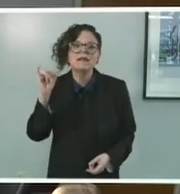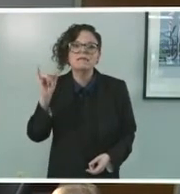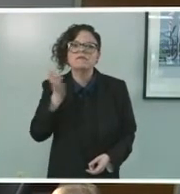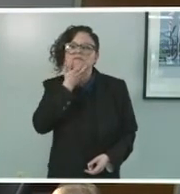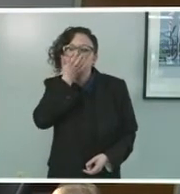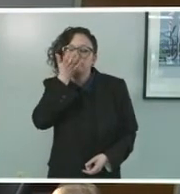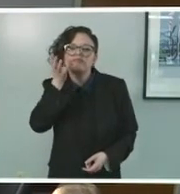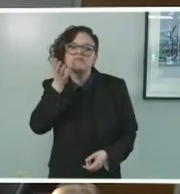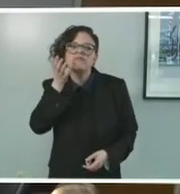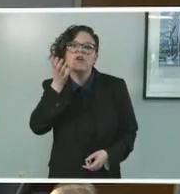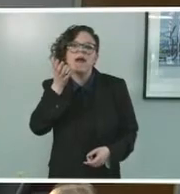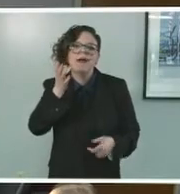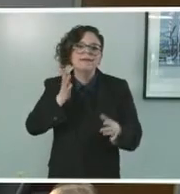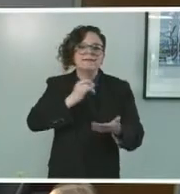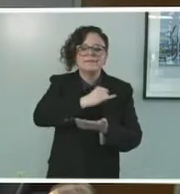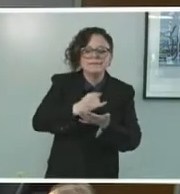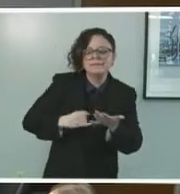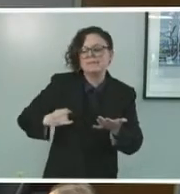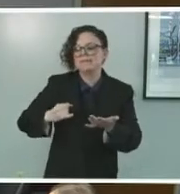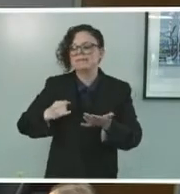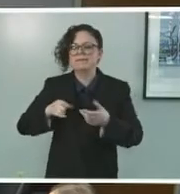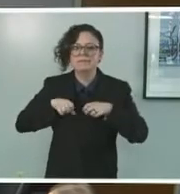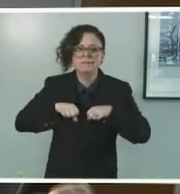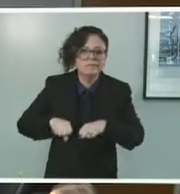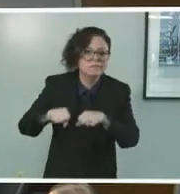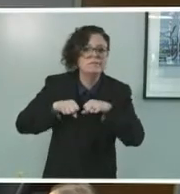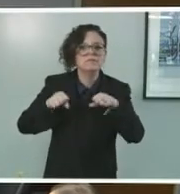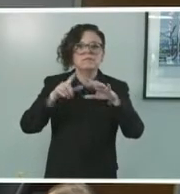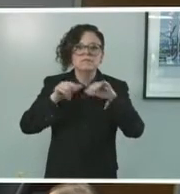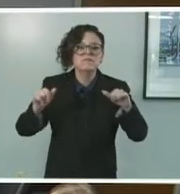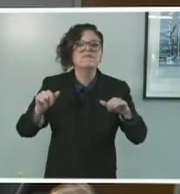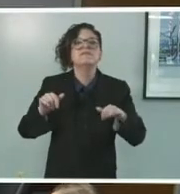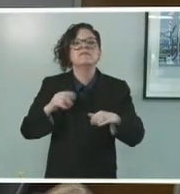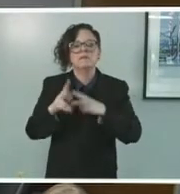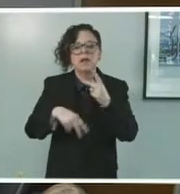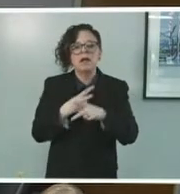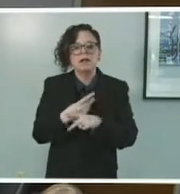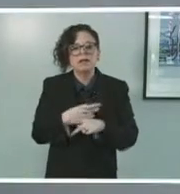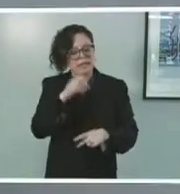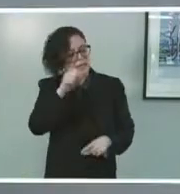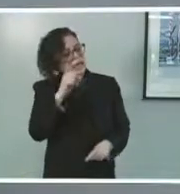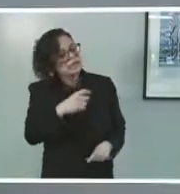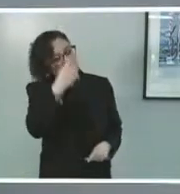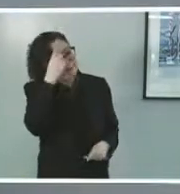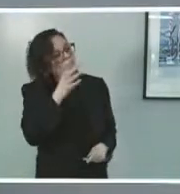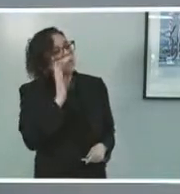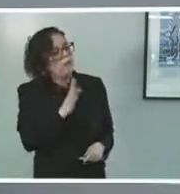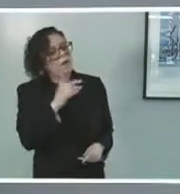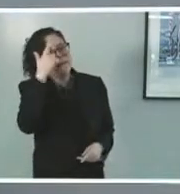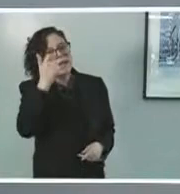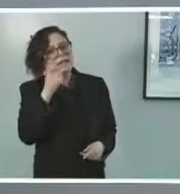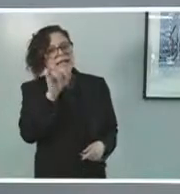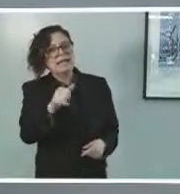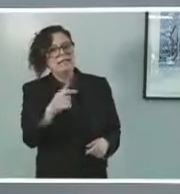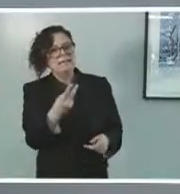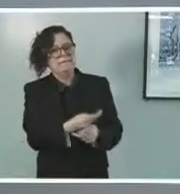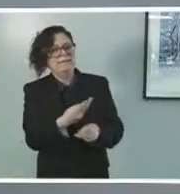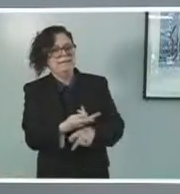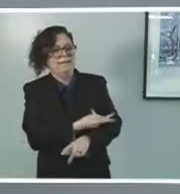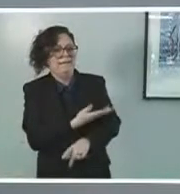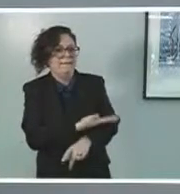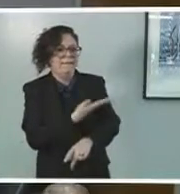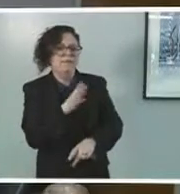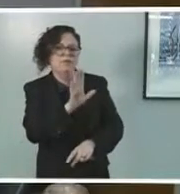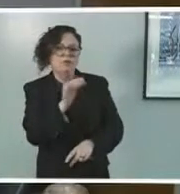I think those are going to be allowed as well because, again, they fall under their category of maintaining your residence. Okay. What about a car